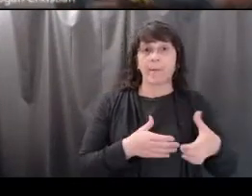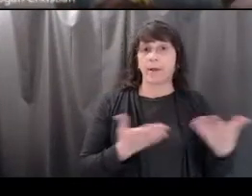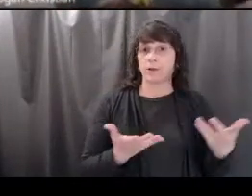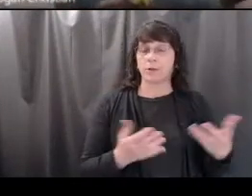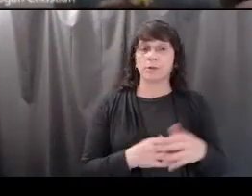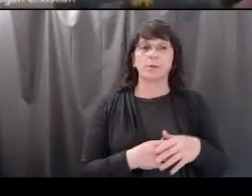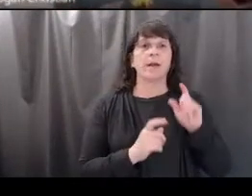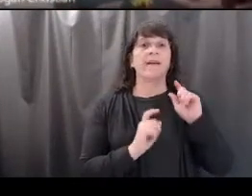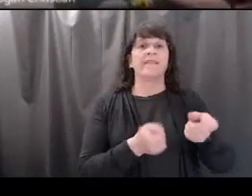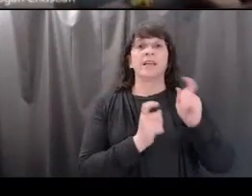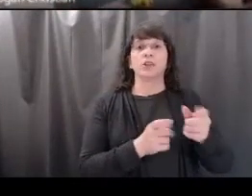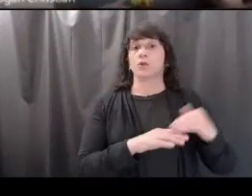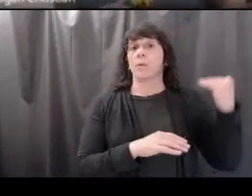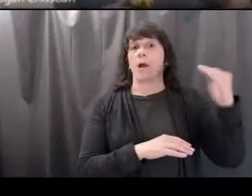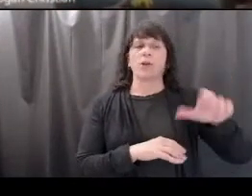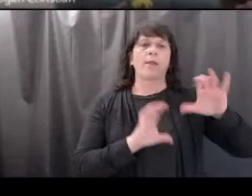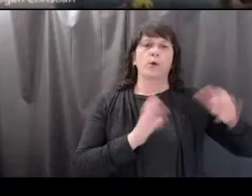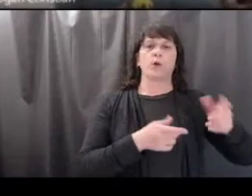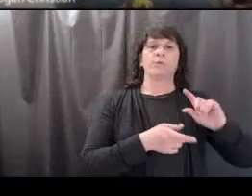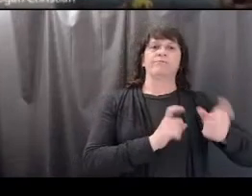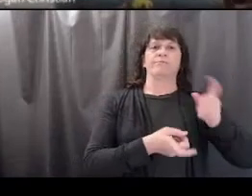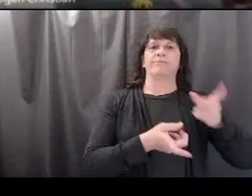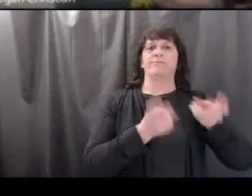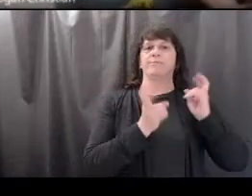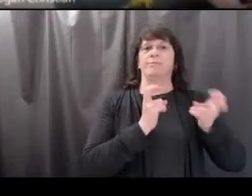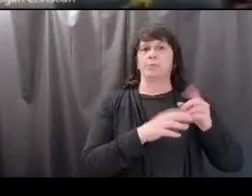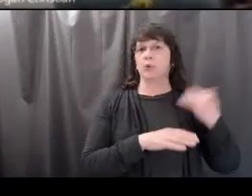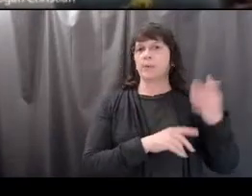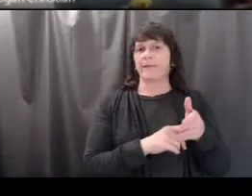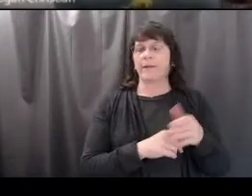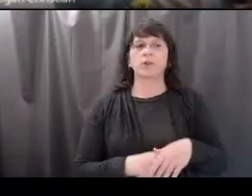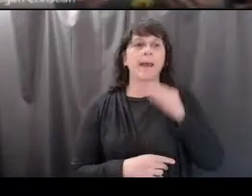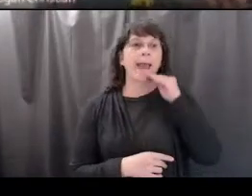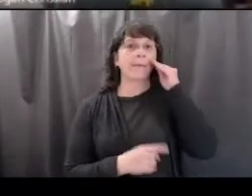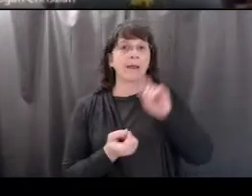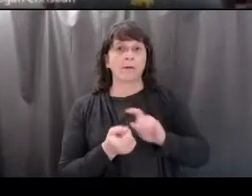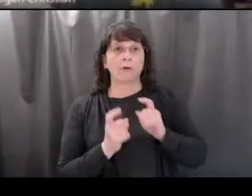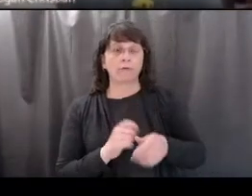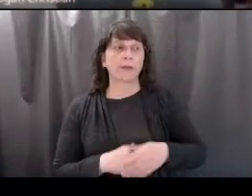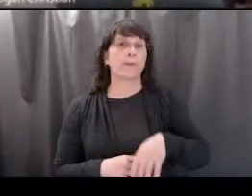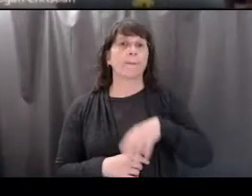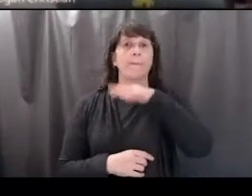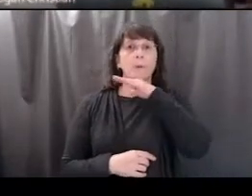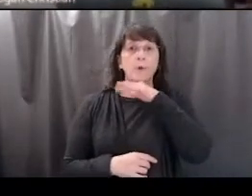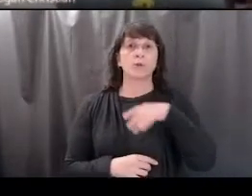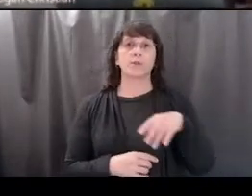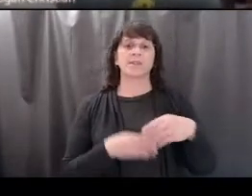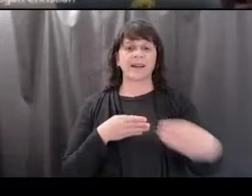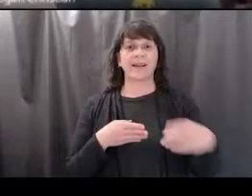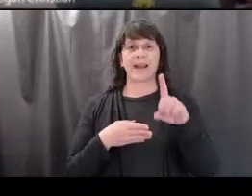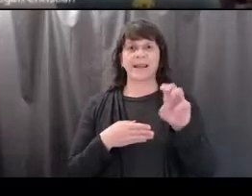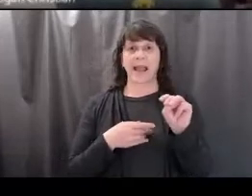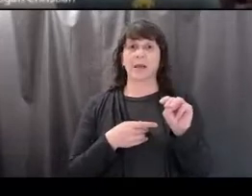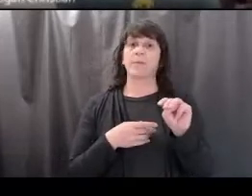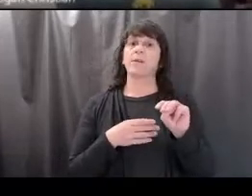are overfishing by other groups, habitat alteration, pollution, and dams. So dams are a